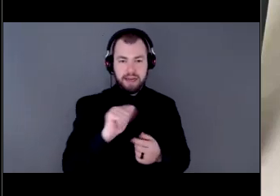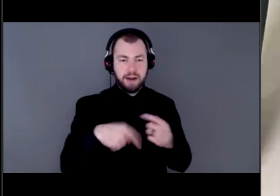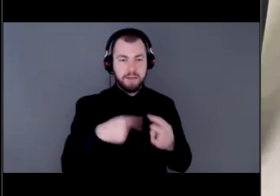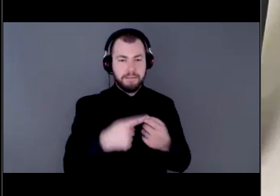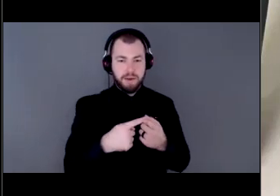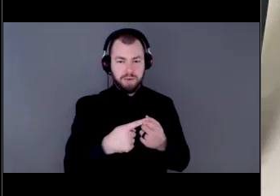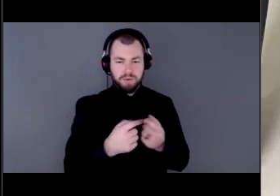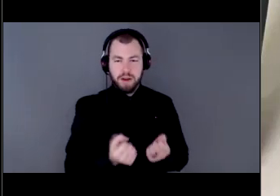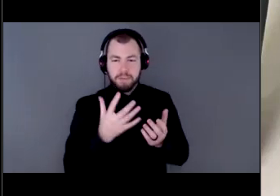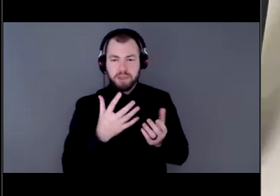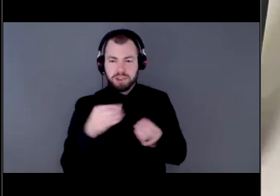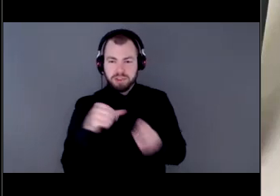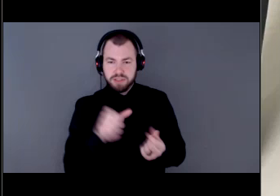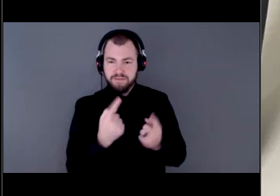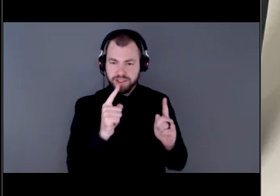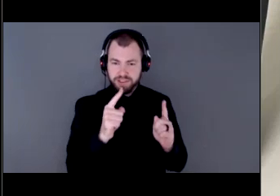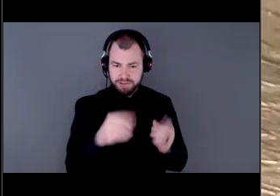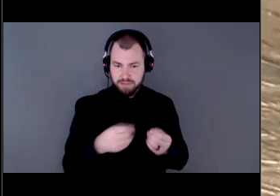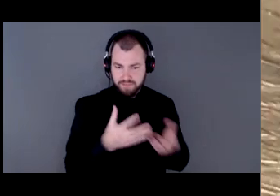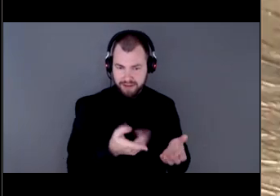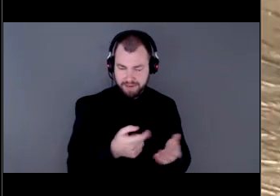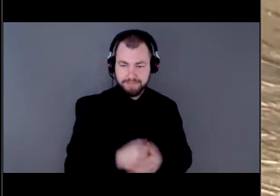provide. Next.